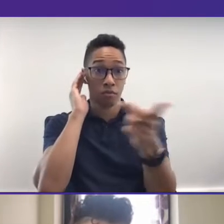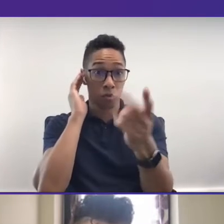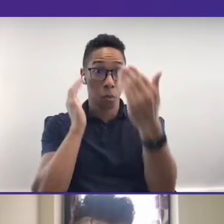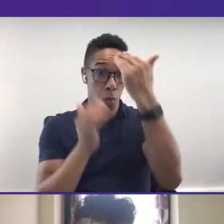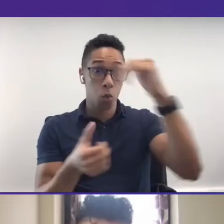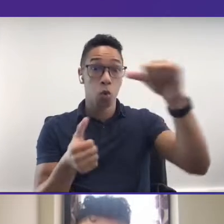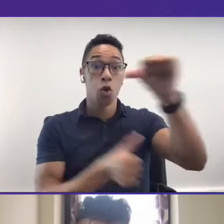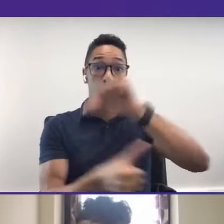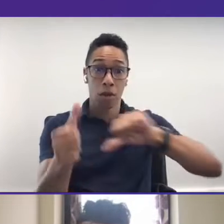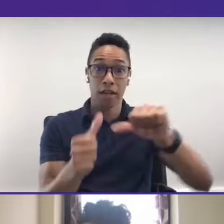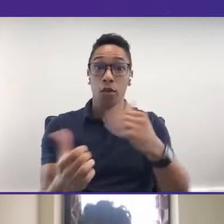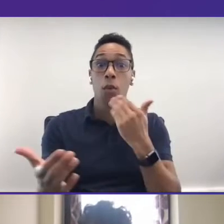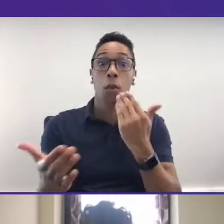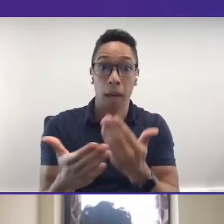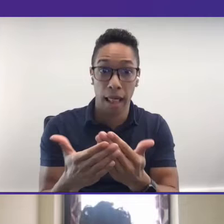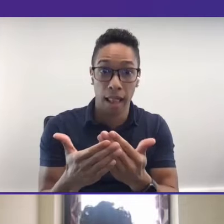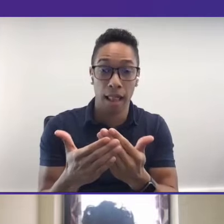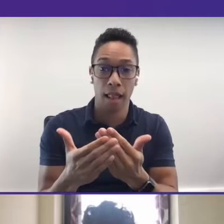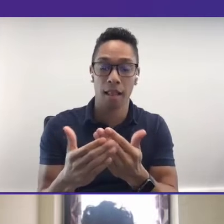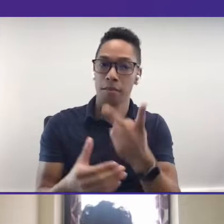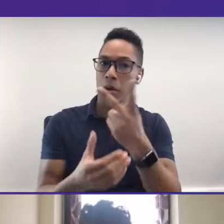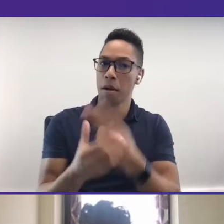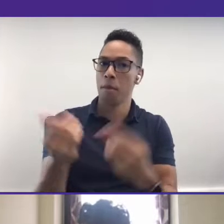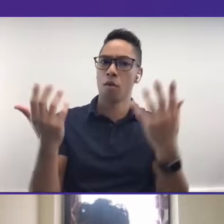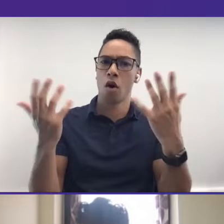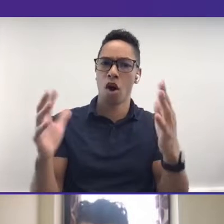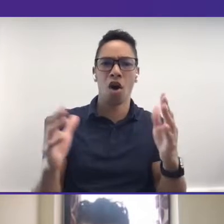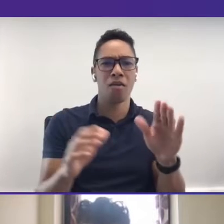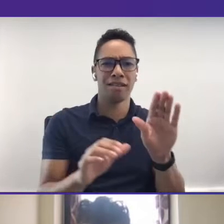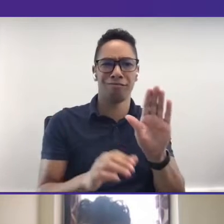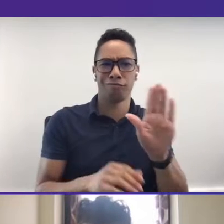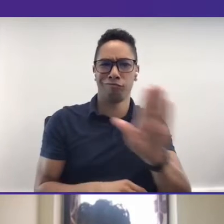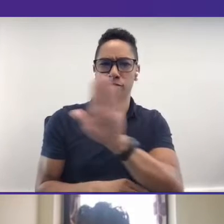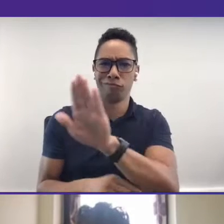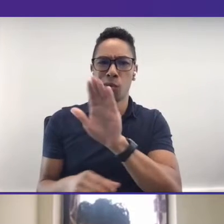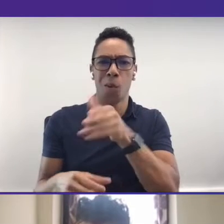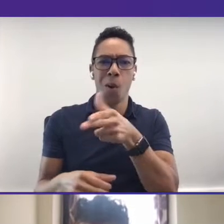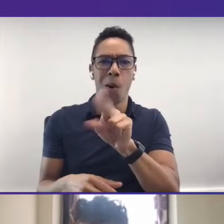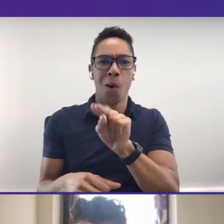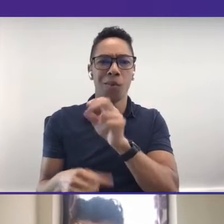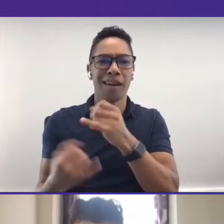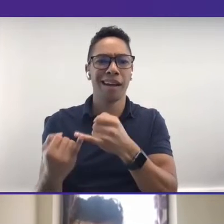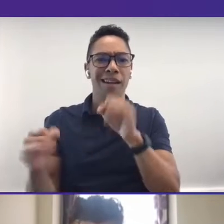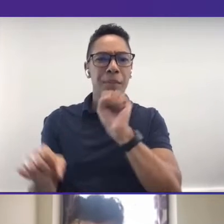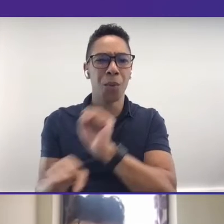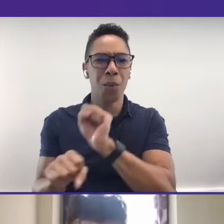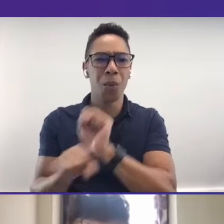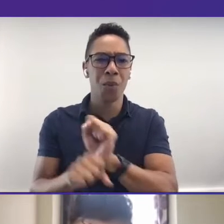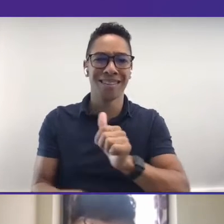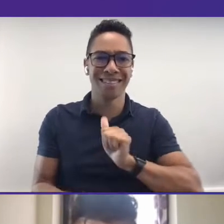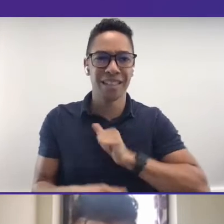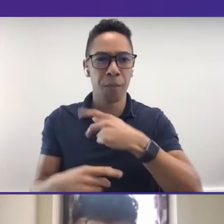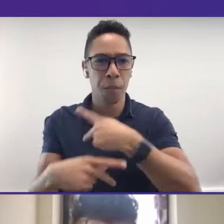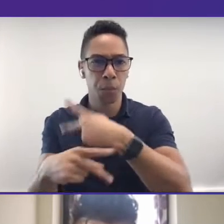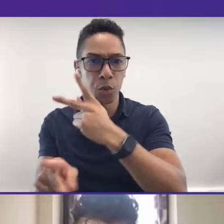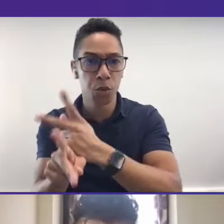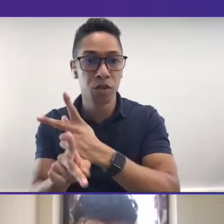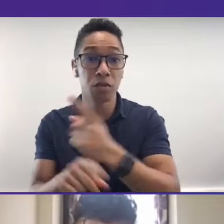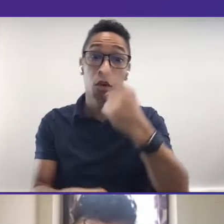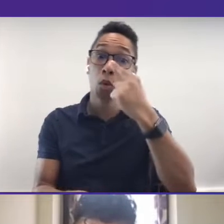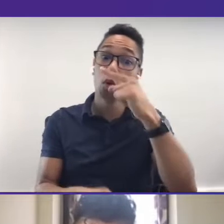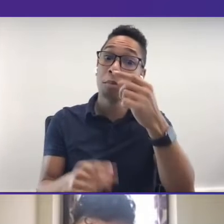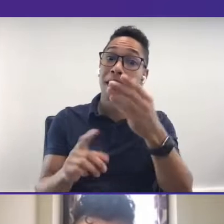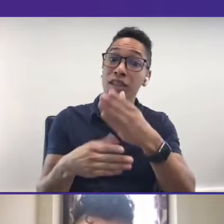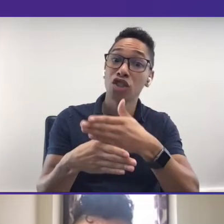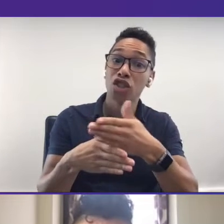quite well, and you both have done a lot of independent work and a lot of self-producing of your own work. Would you share what it's like to